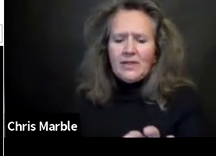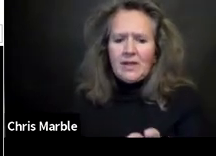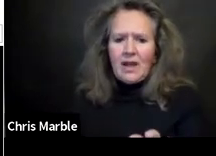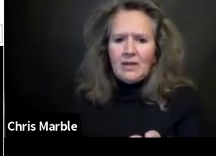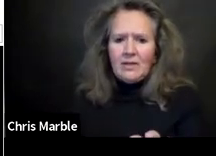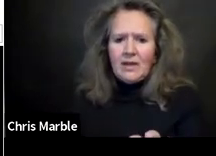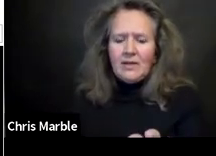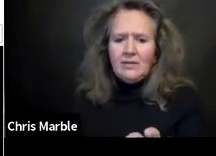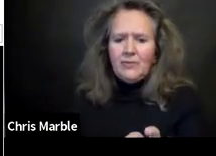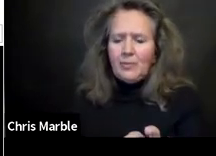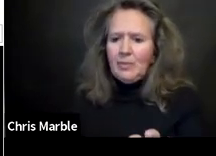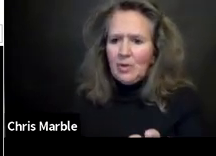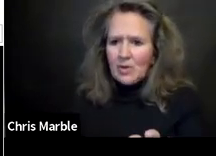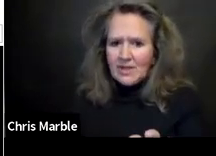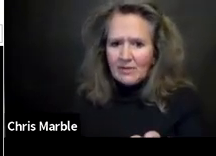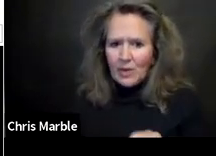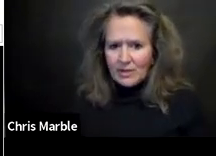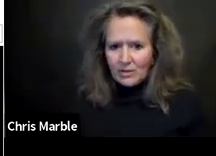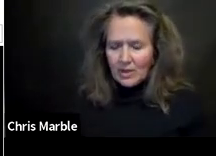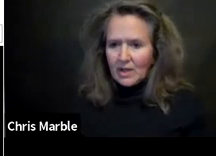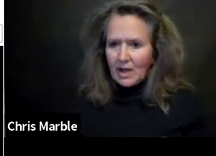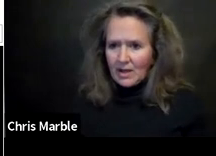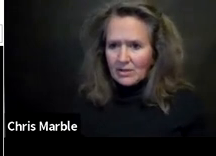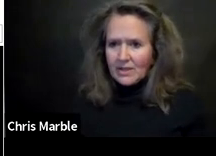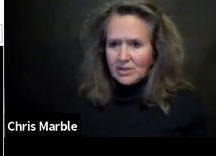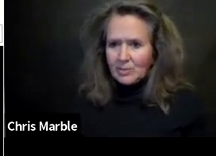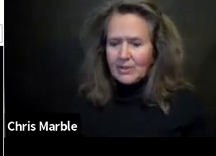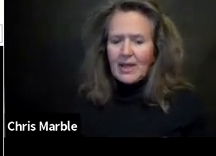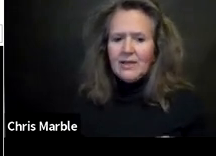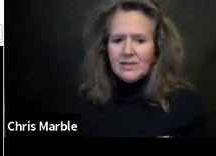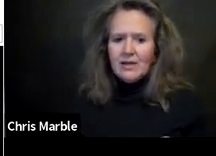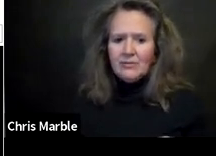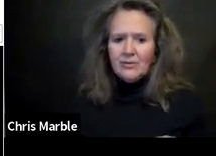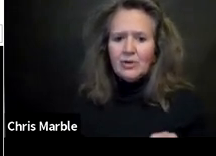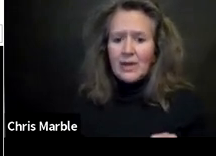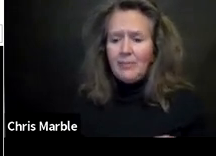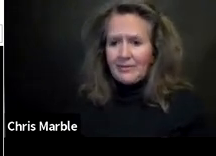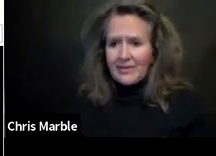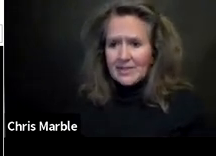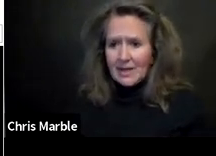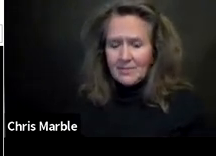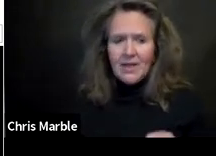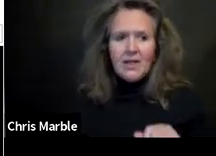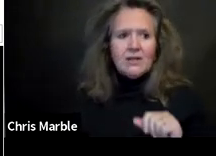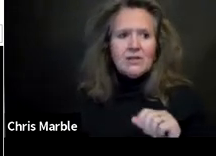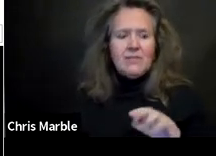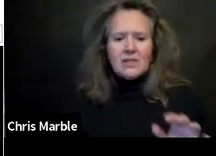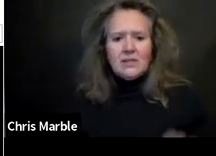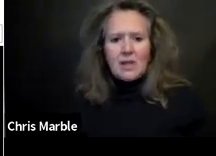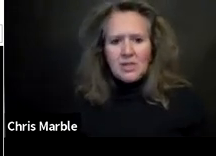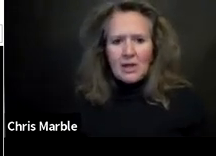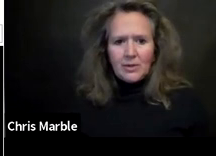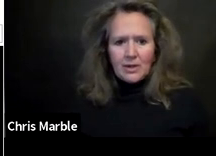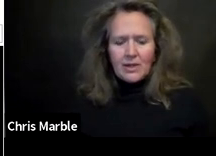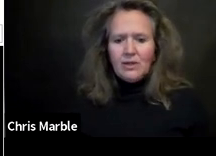like to highlight that for people who are deaf, when you hire an interpreter that is of great benefit to them, there's a